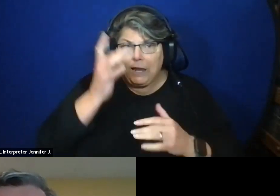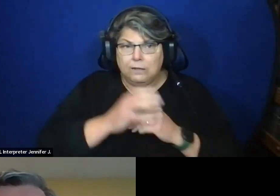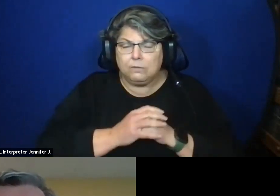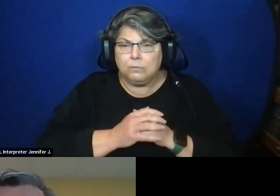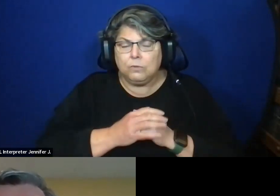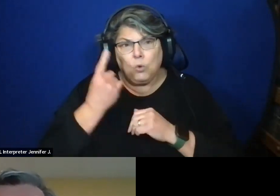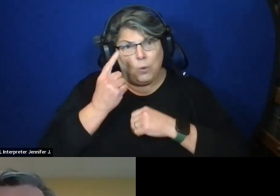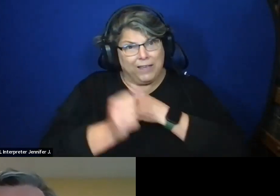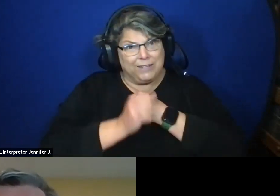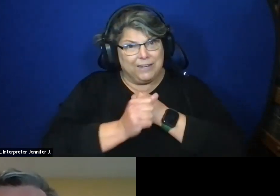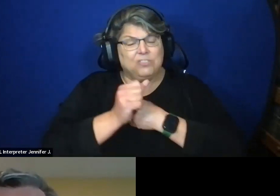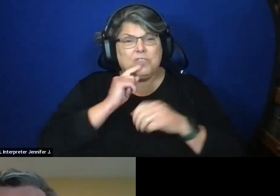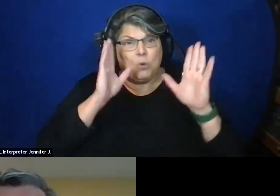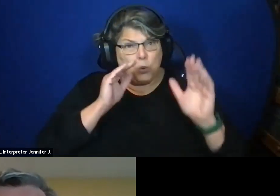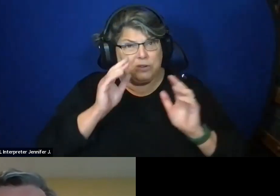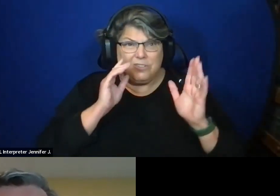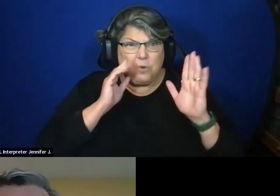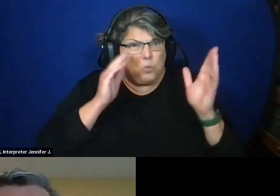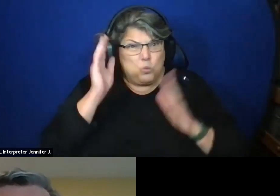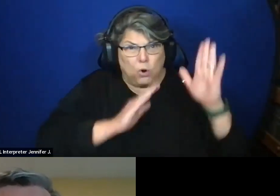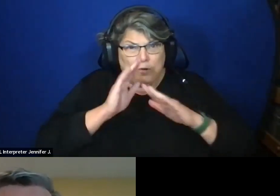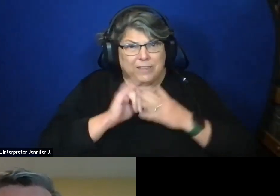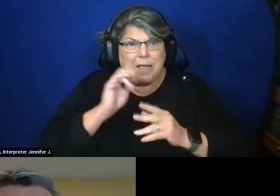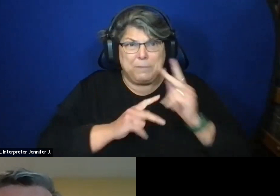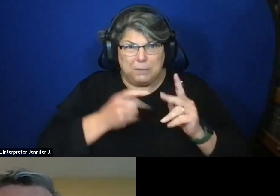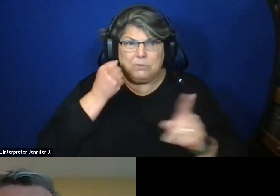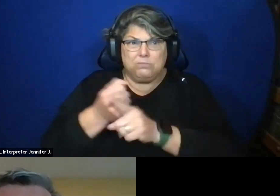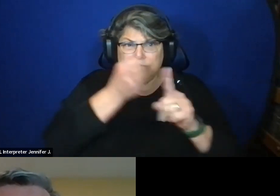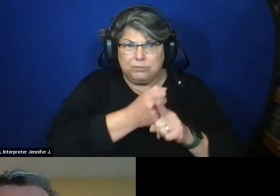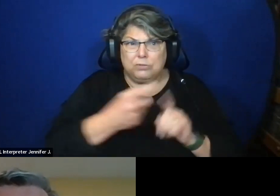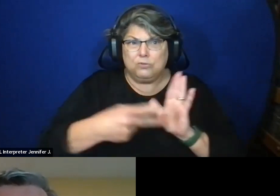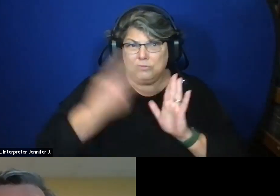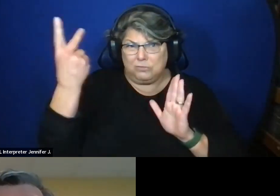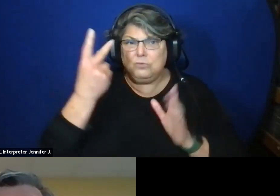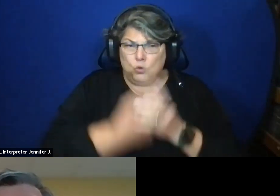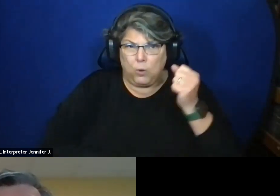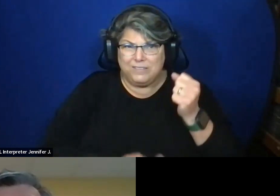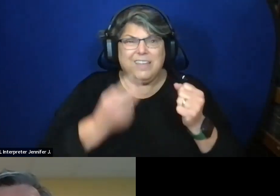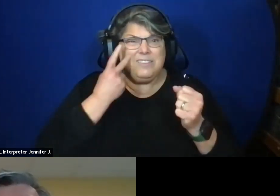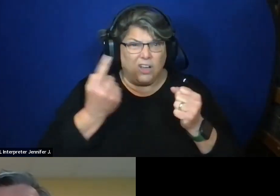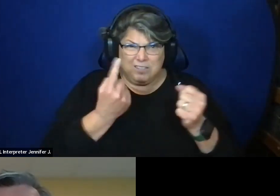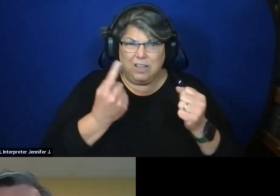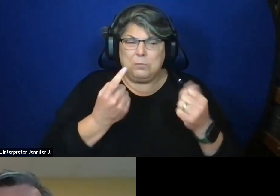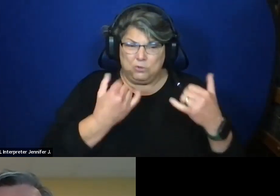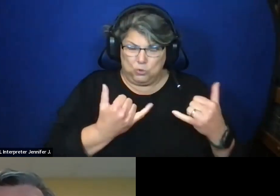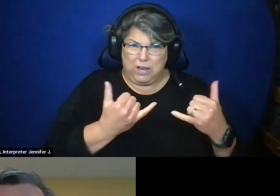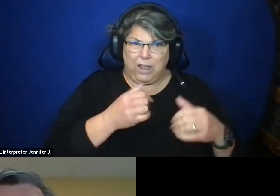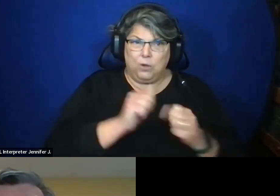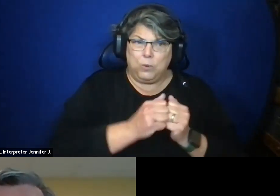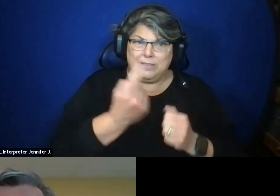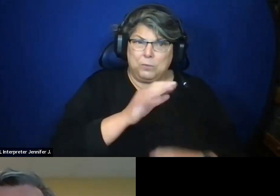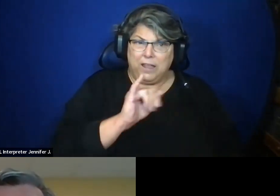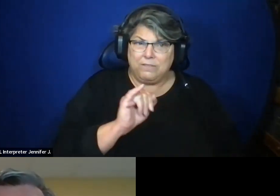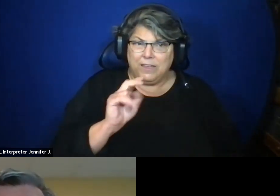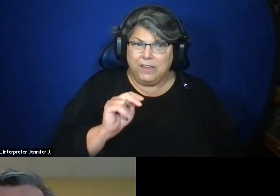worried that people are going to get co-infected, and we're already seeing that. I had someone in the office today with influenza A and with COVID, and that can be